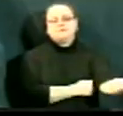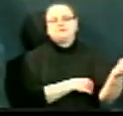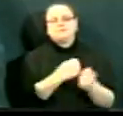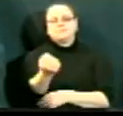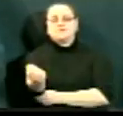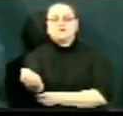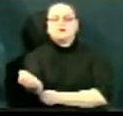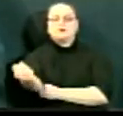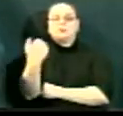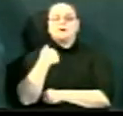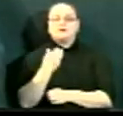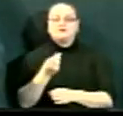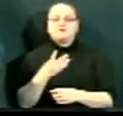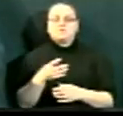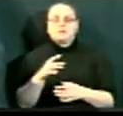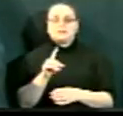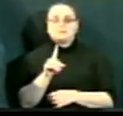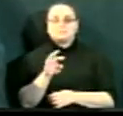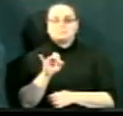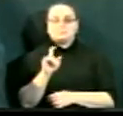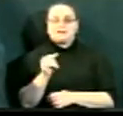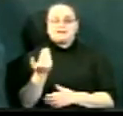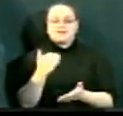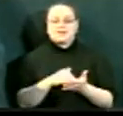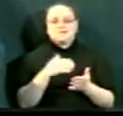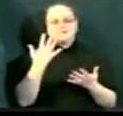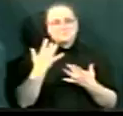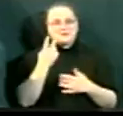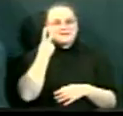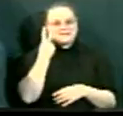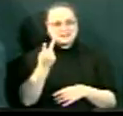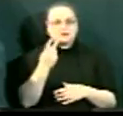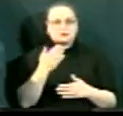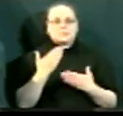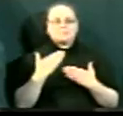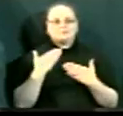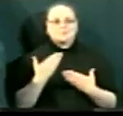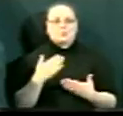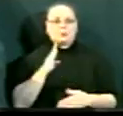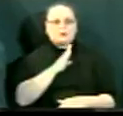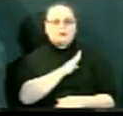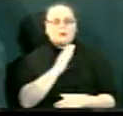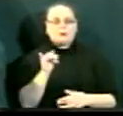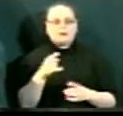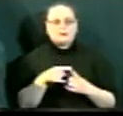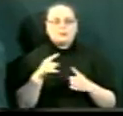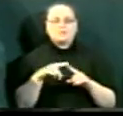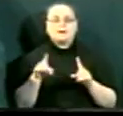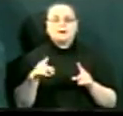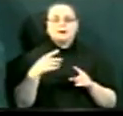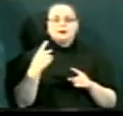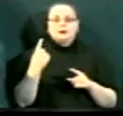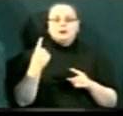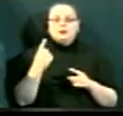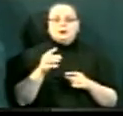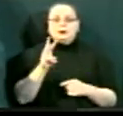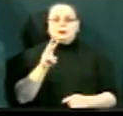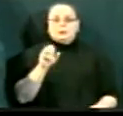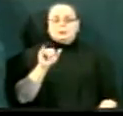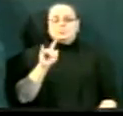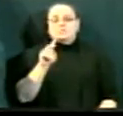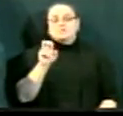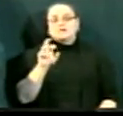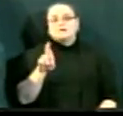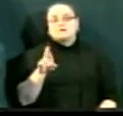got a few things drafted. Again, waiting to see kind of the will of the board at that point. One would be a waiver form that would